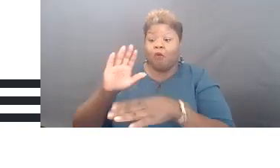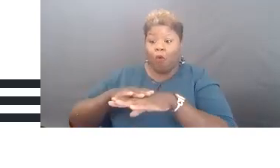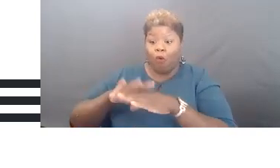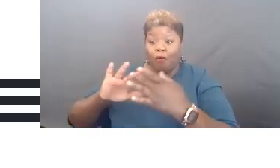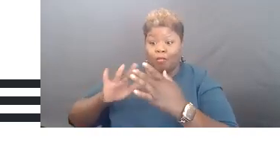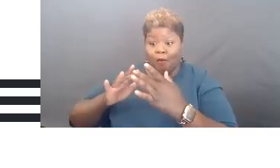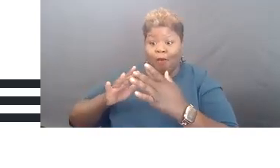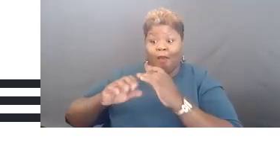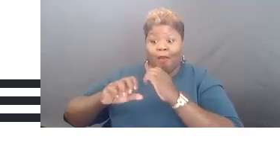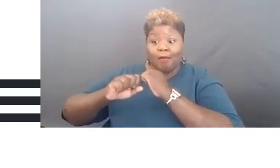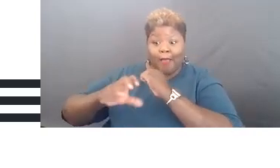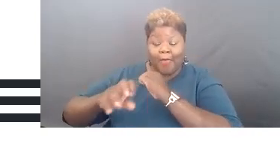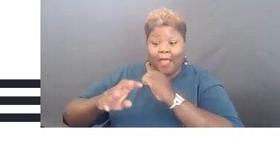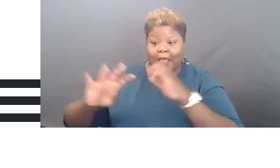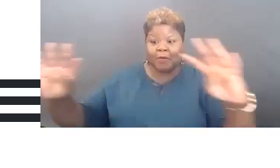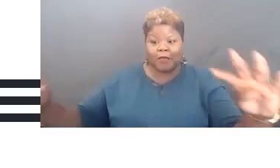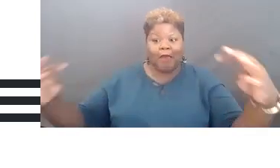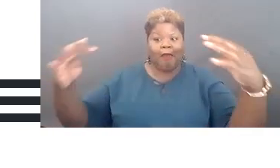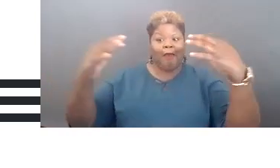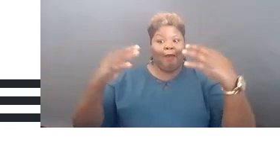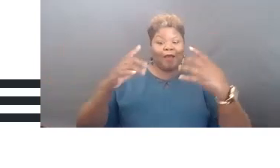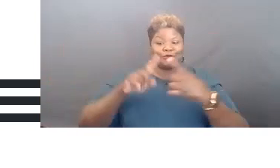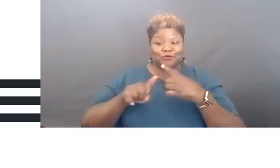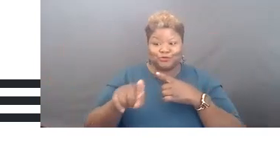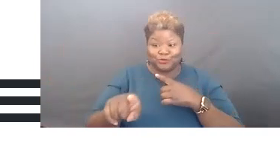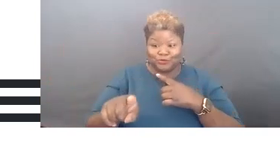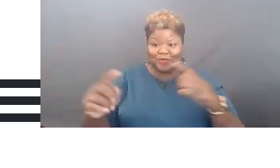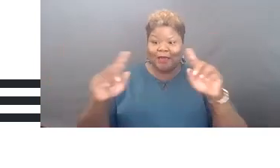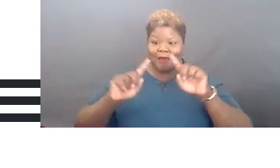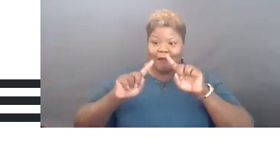you and your mission. Next slide, please.